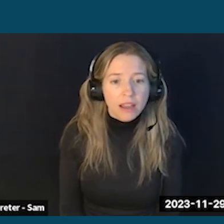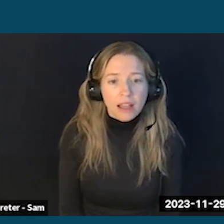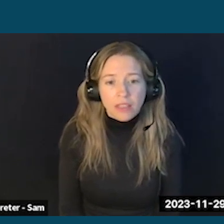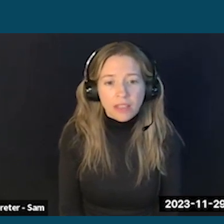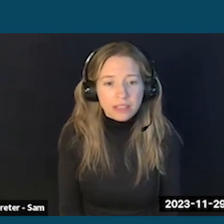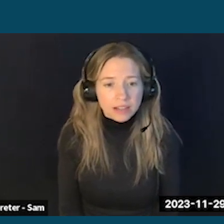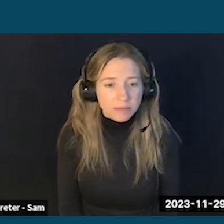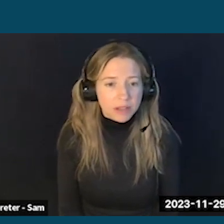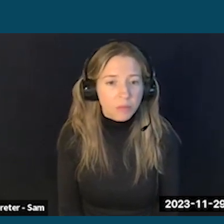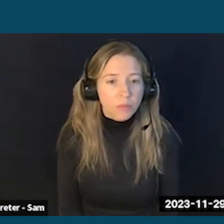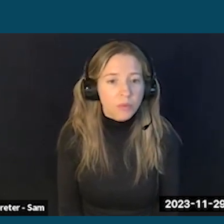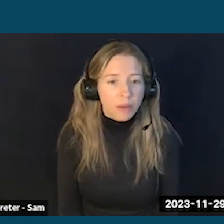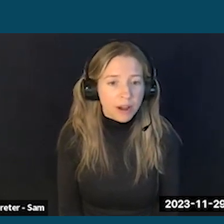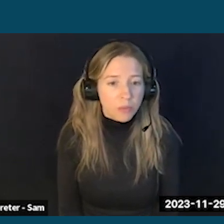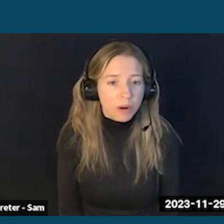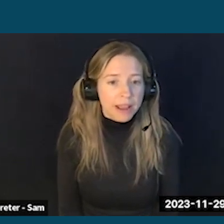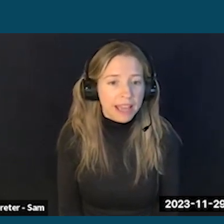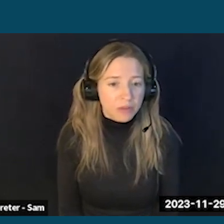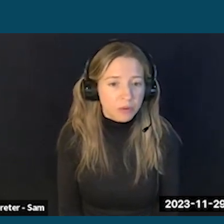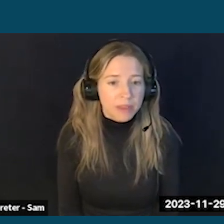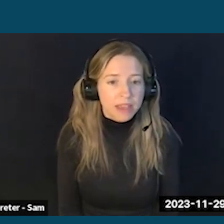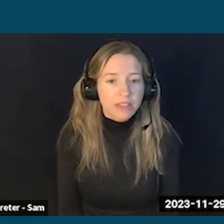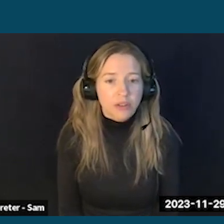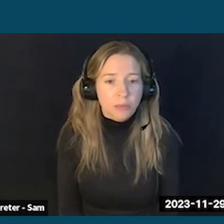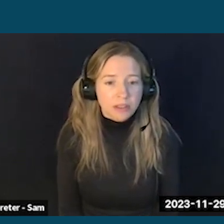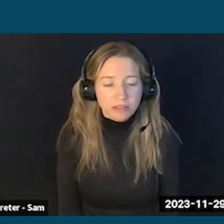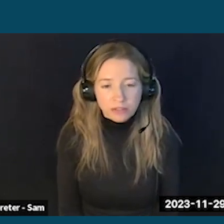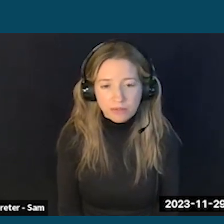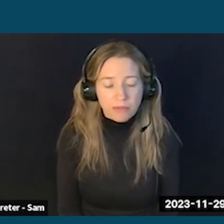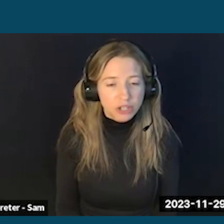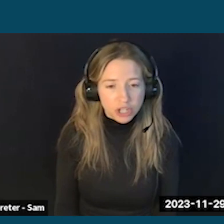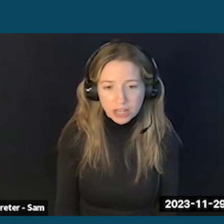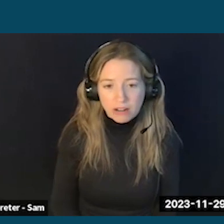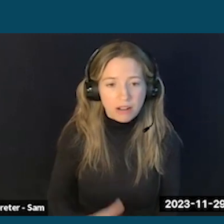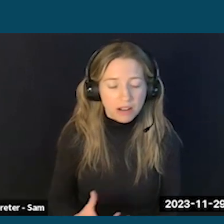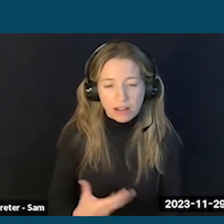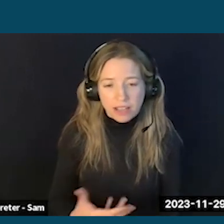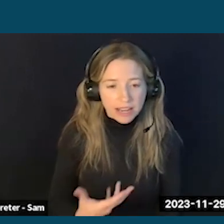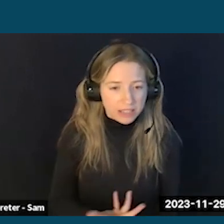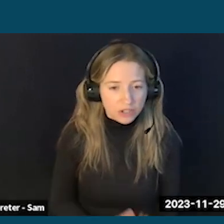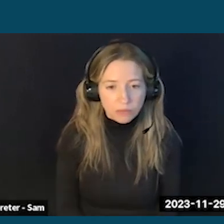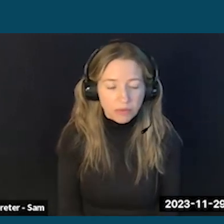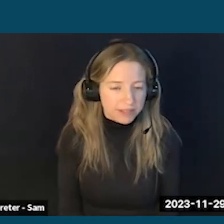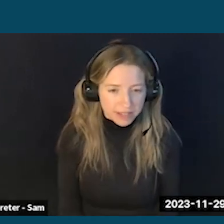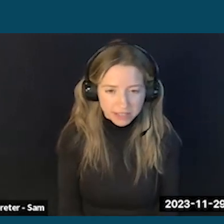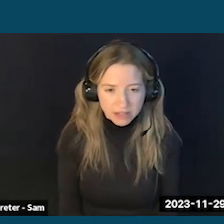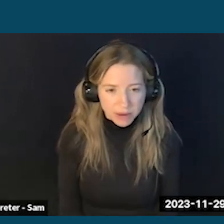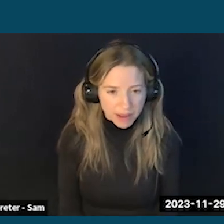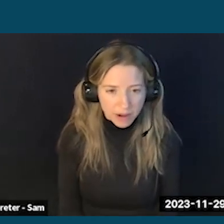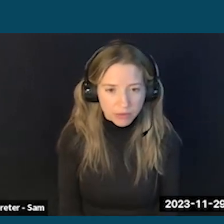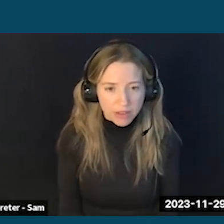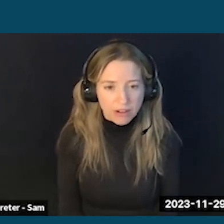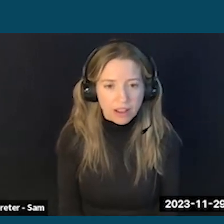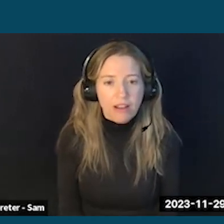me. They talked to me about where my head will be and that there will be a certain machine brace connected